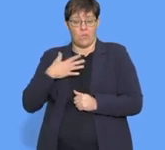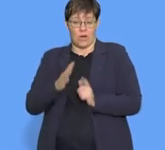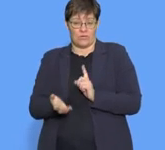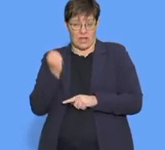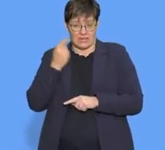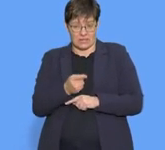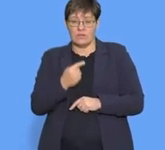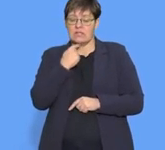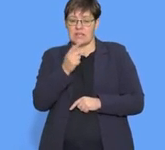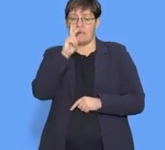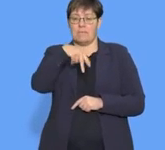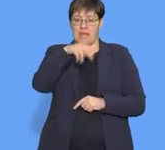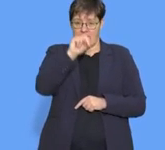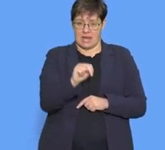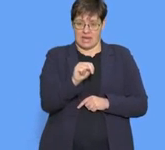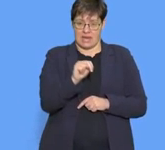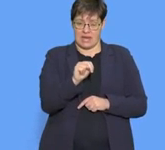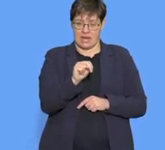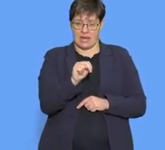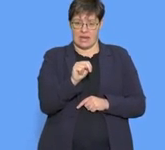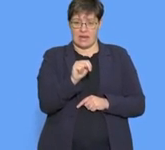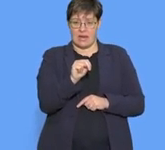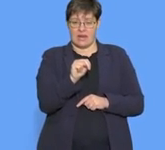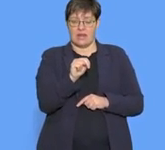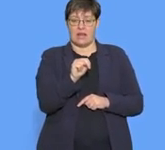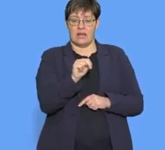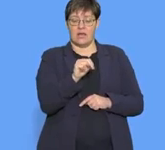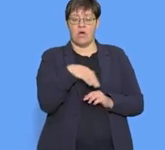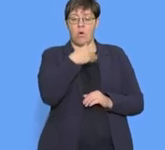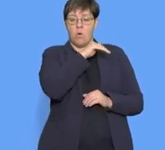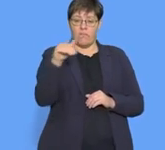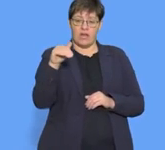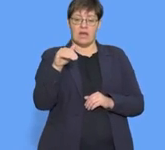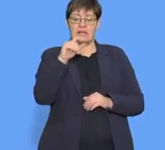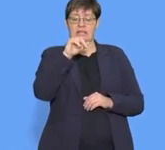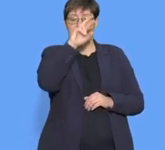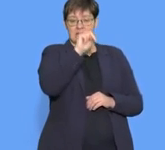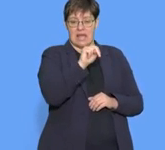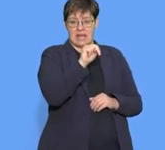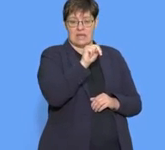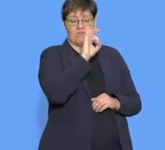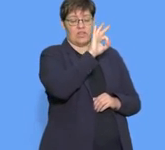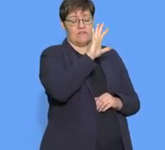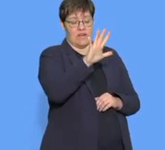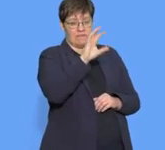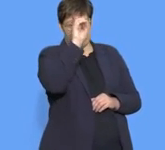to find Pn, we're going to say Pn and we're going to say over sine of 35. So